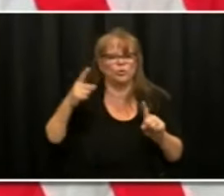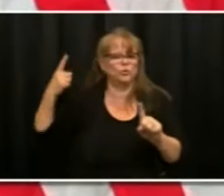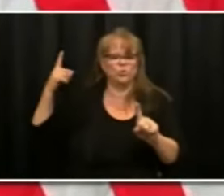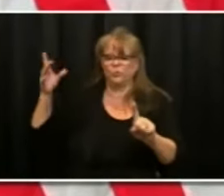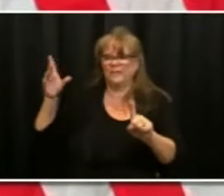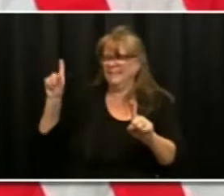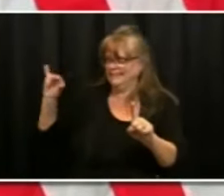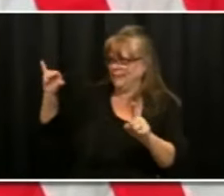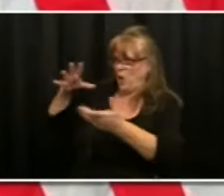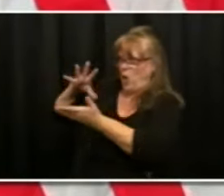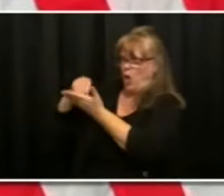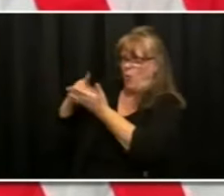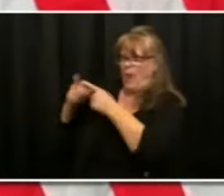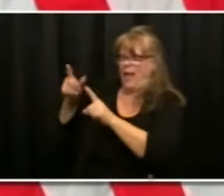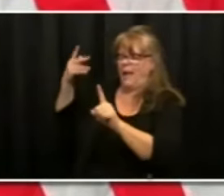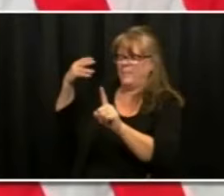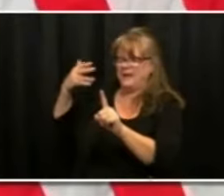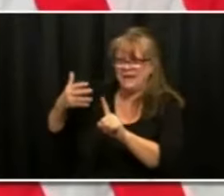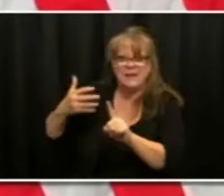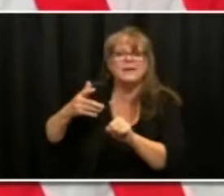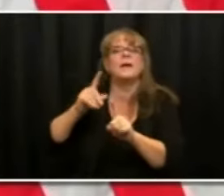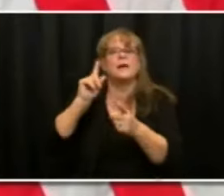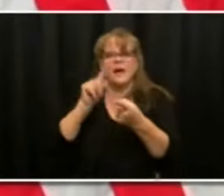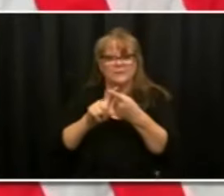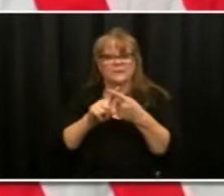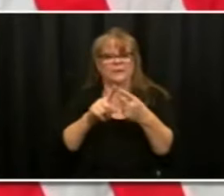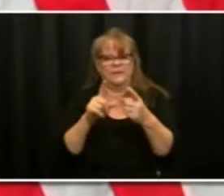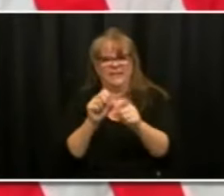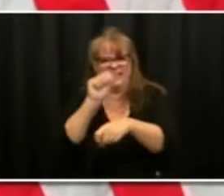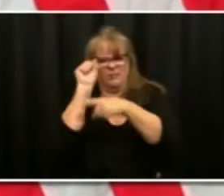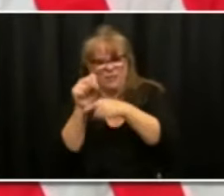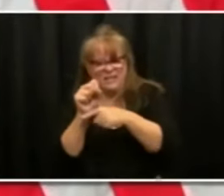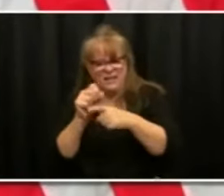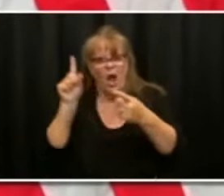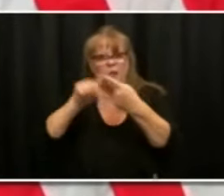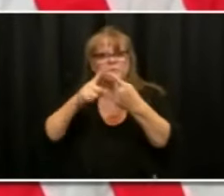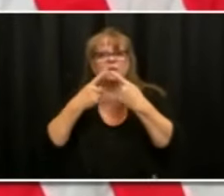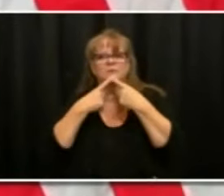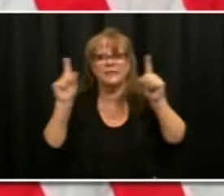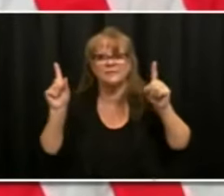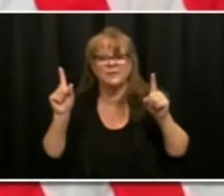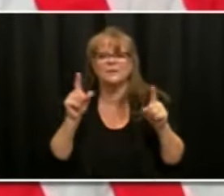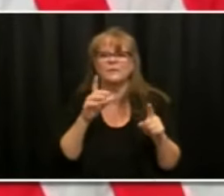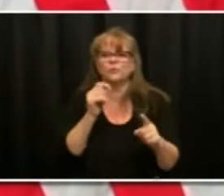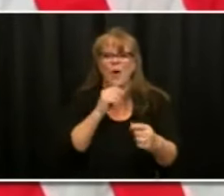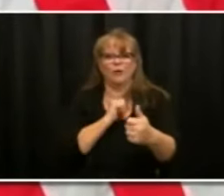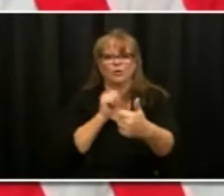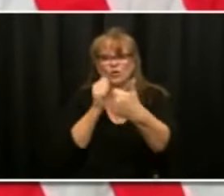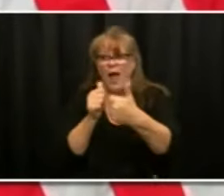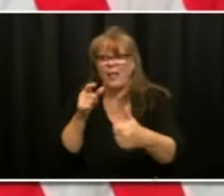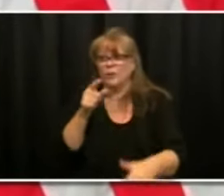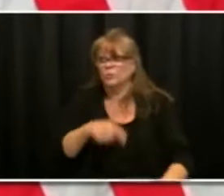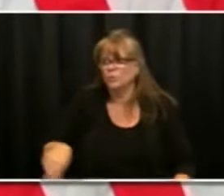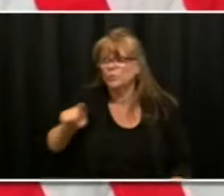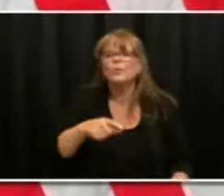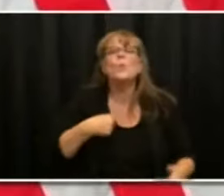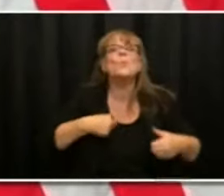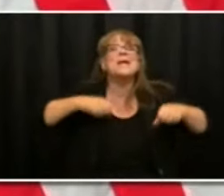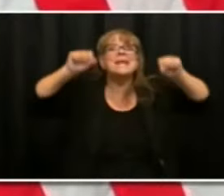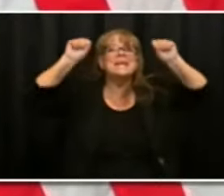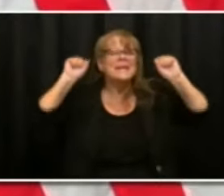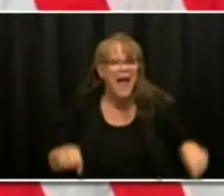loss. And that's the challenge that I give you today. We can do this. We will do this. Let's get through this